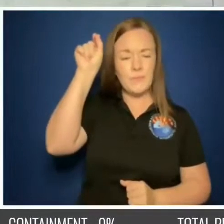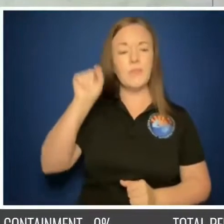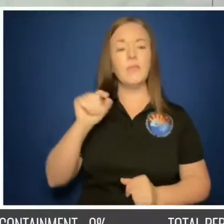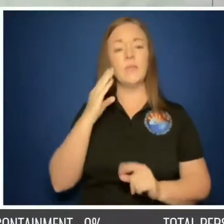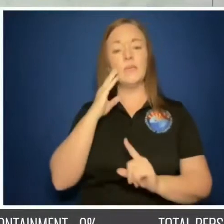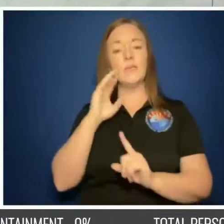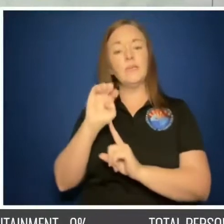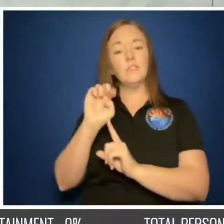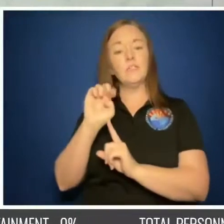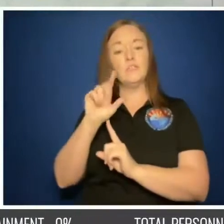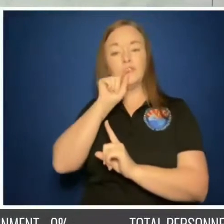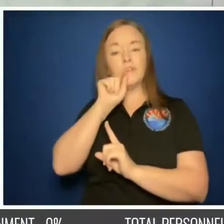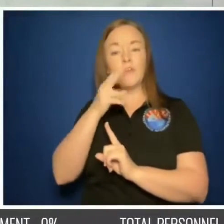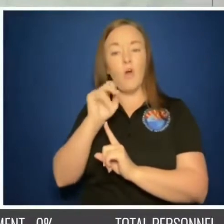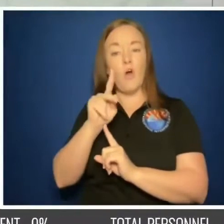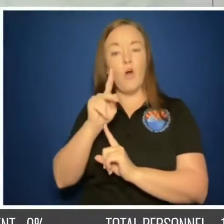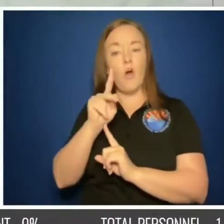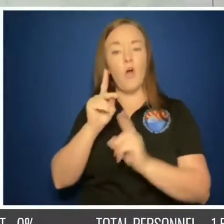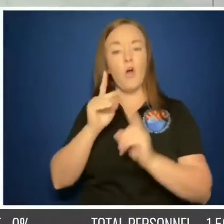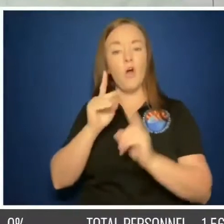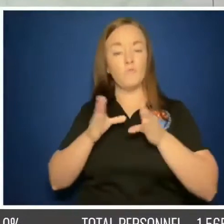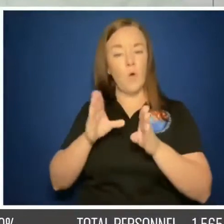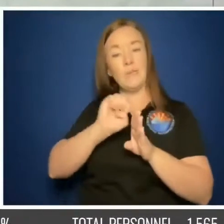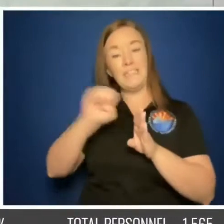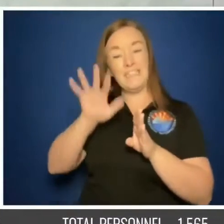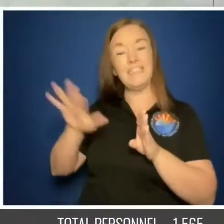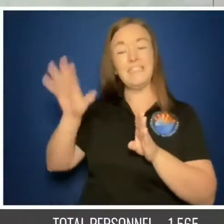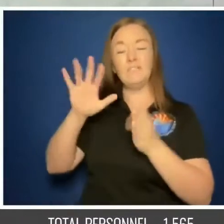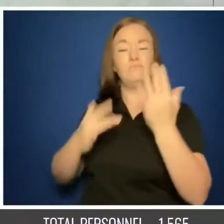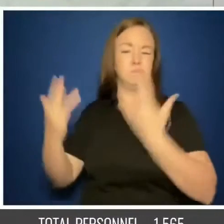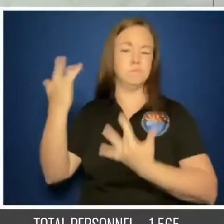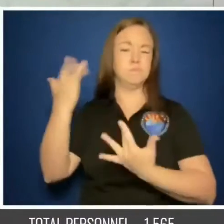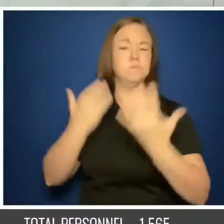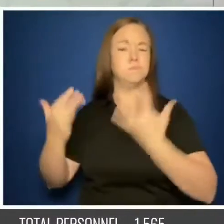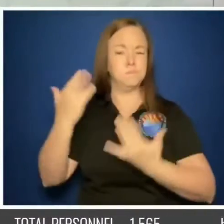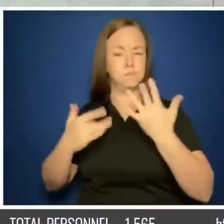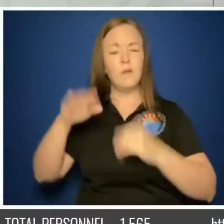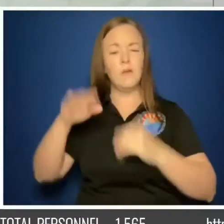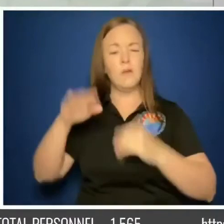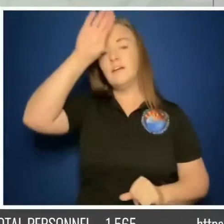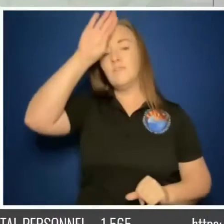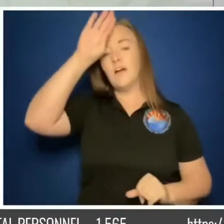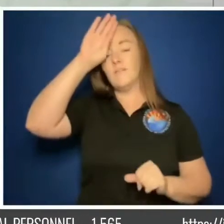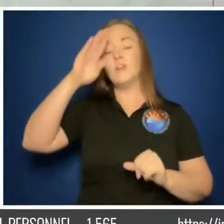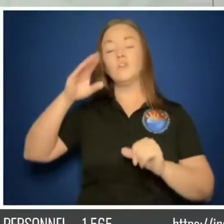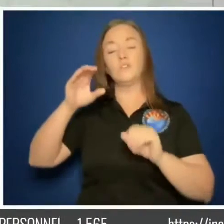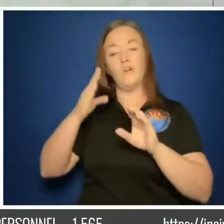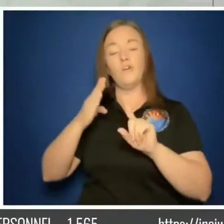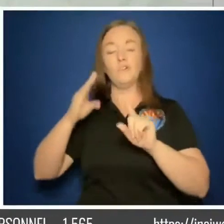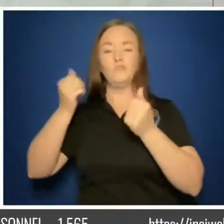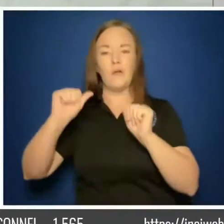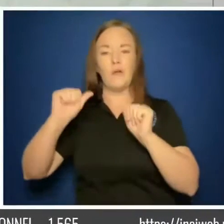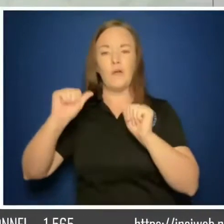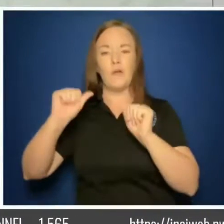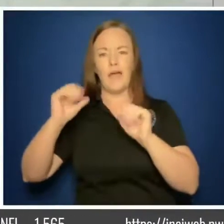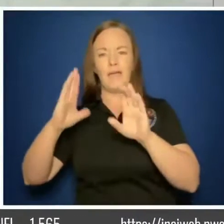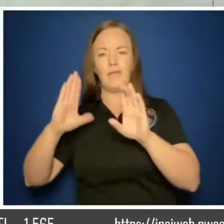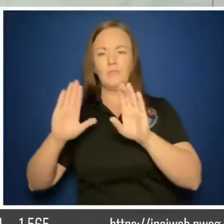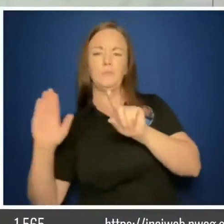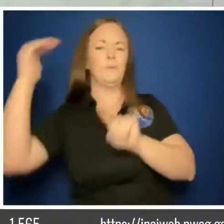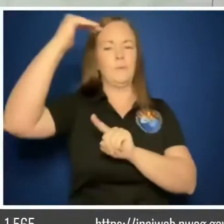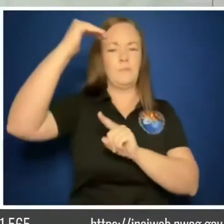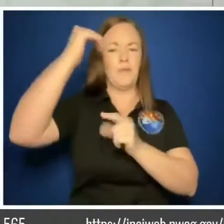Road remains very active. Crews are working that edge now, going north to stay out in front of the main fire there, putting